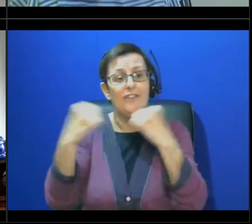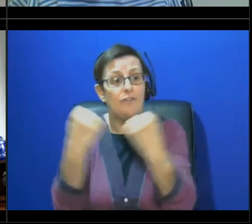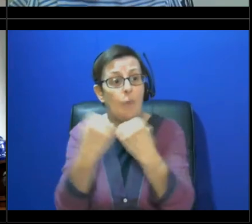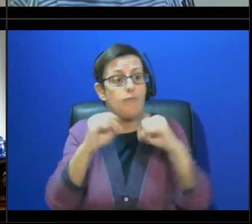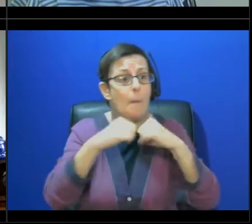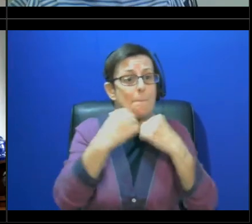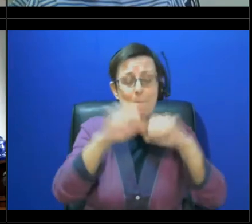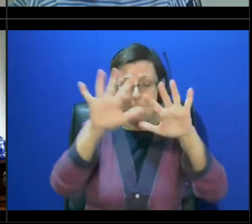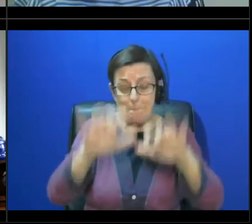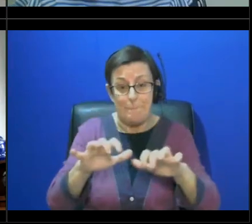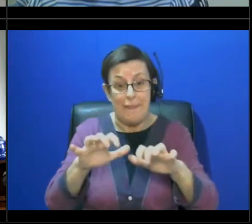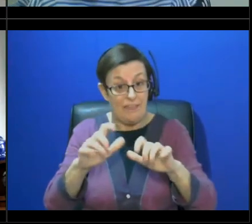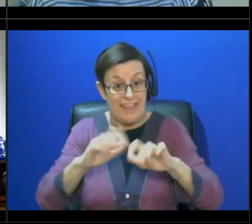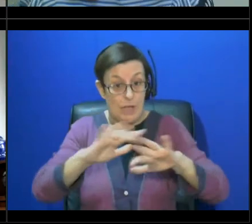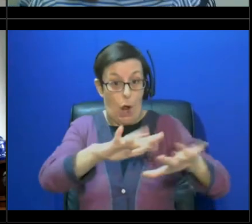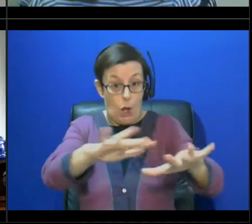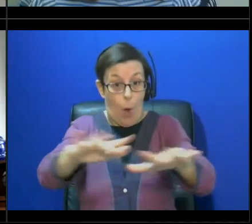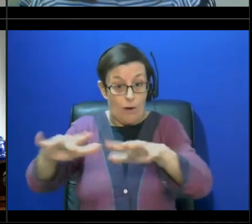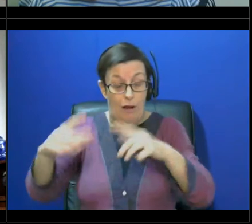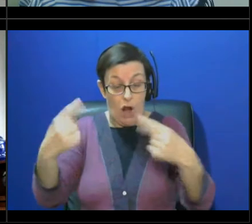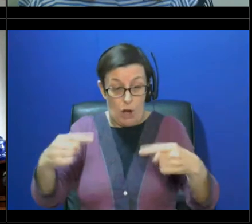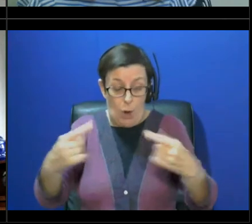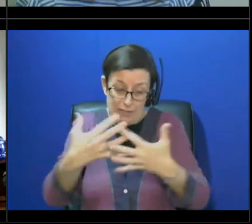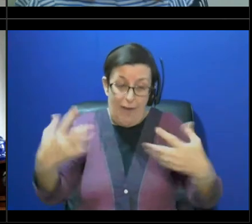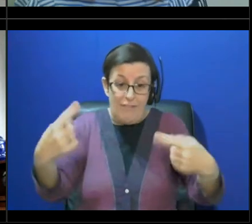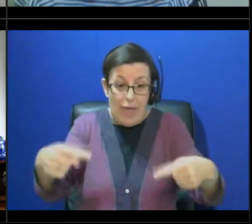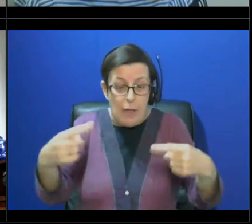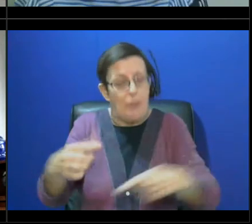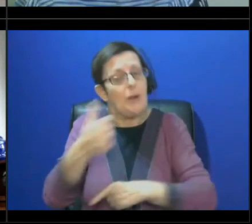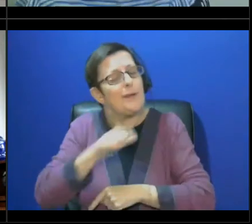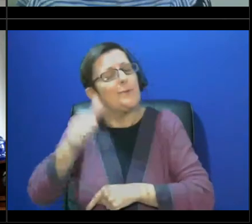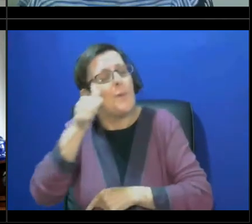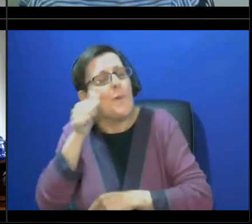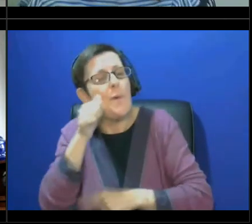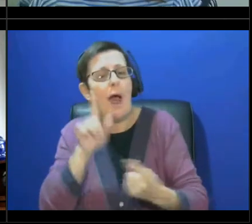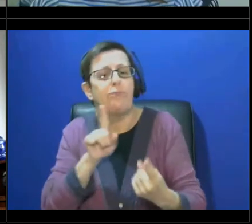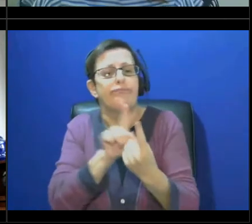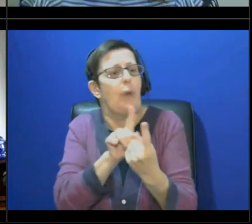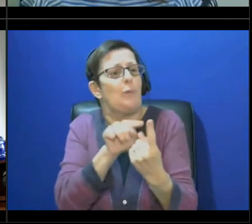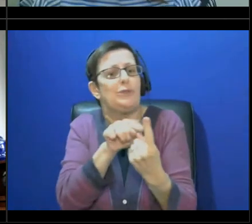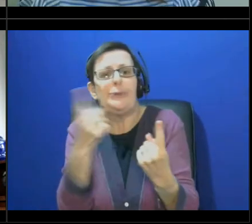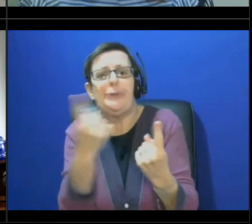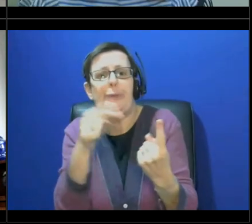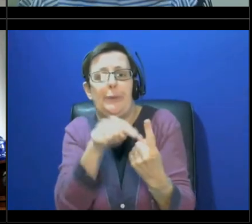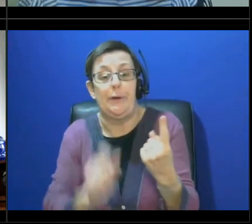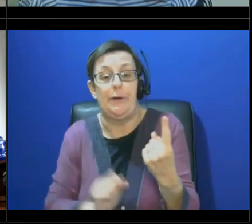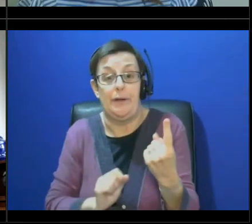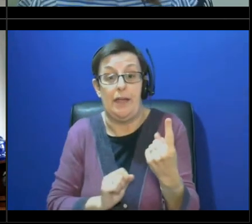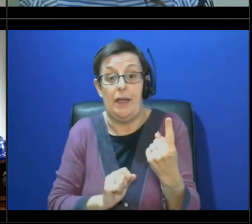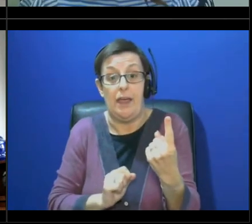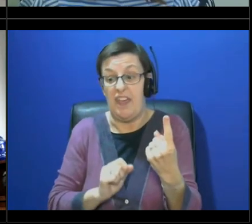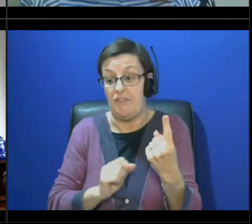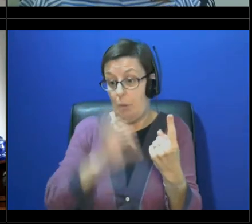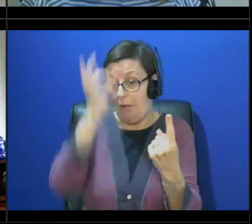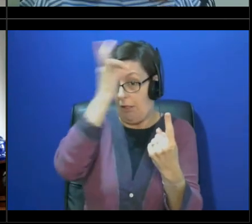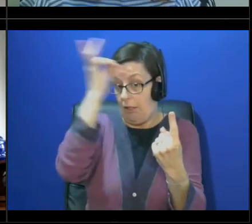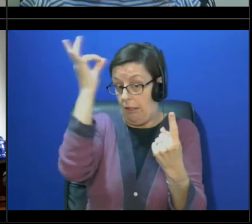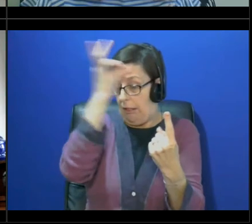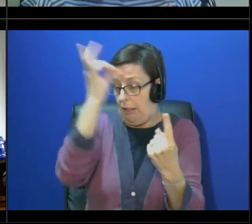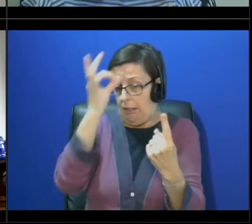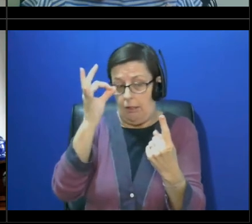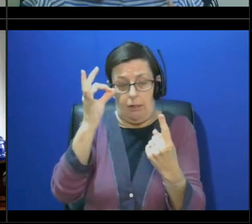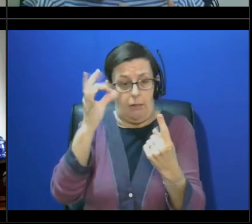just have to know who to talk to and what to look for, which if you've got no prior knowledge is very hard.